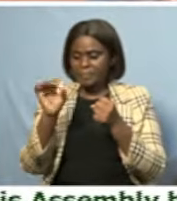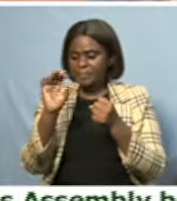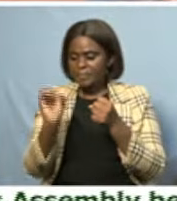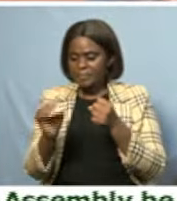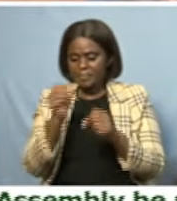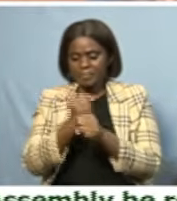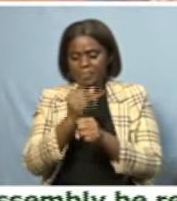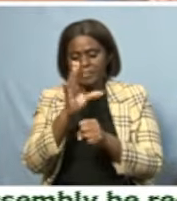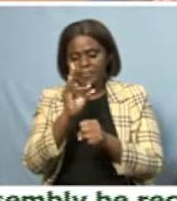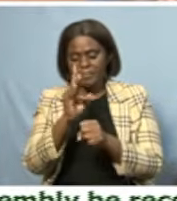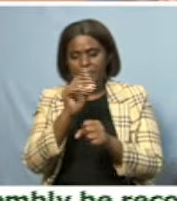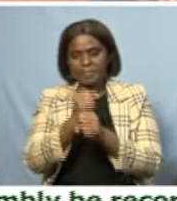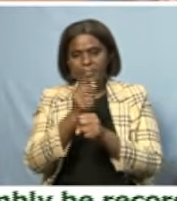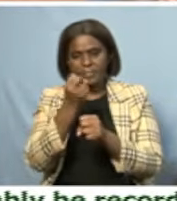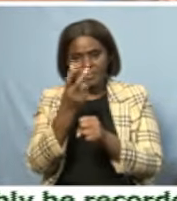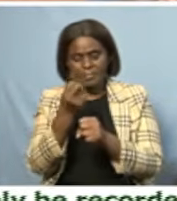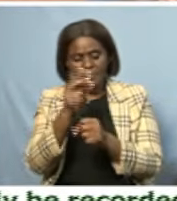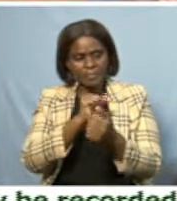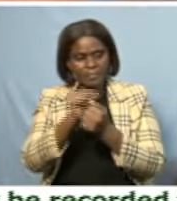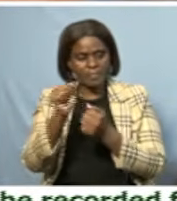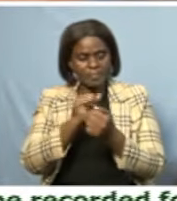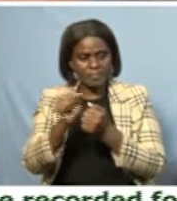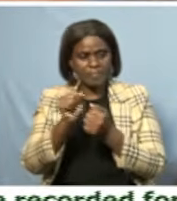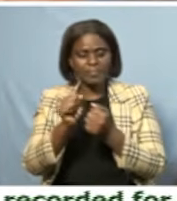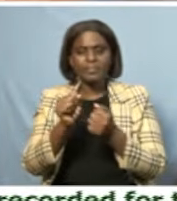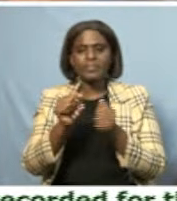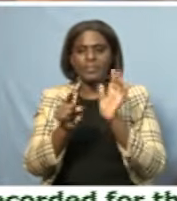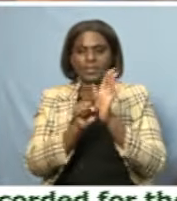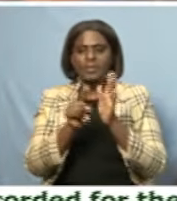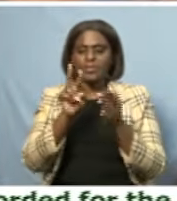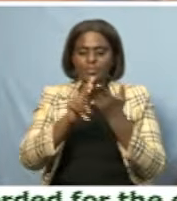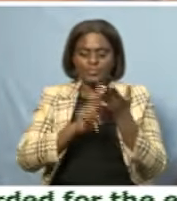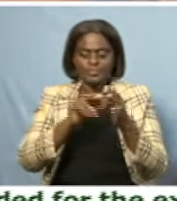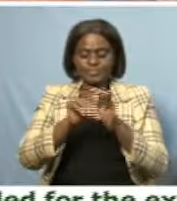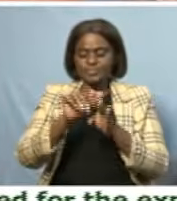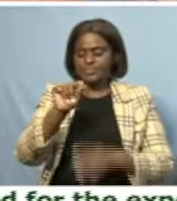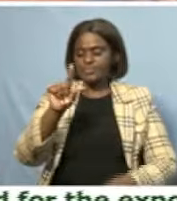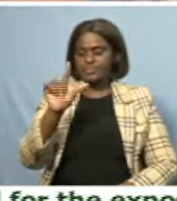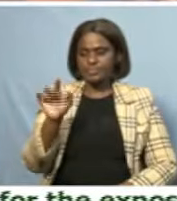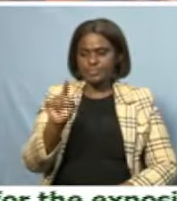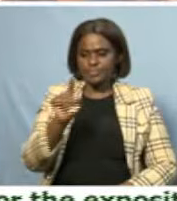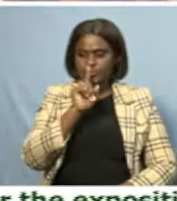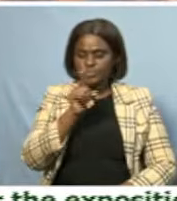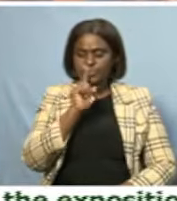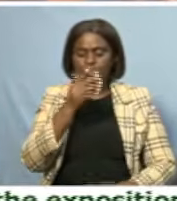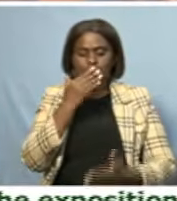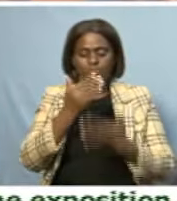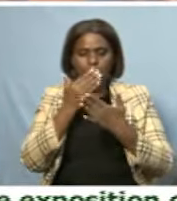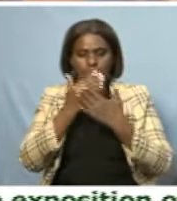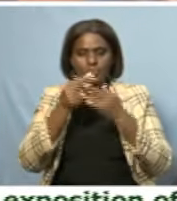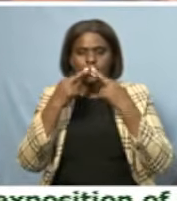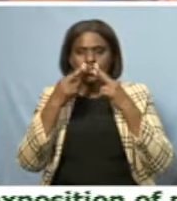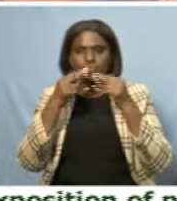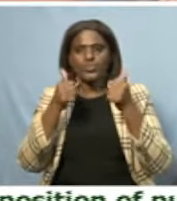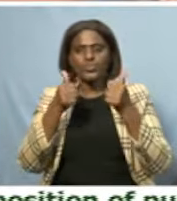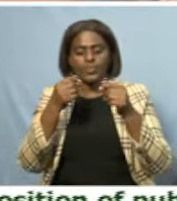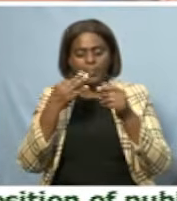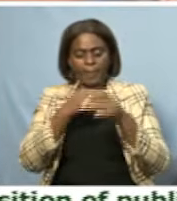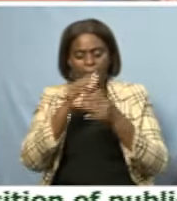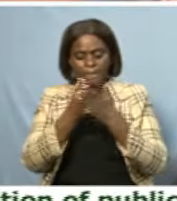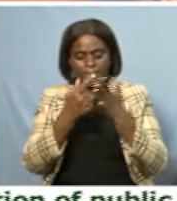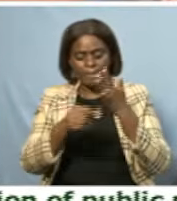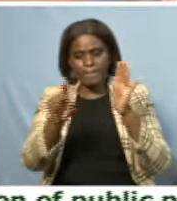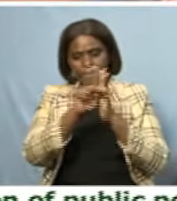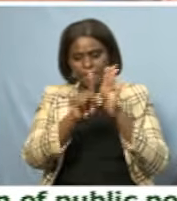grade 12 pass rate recorded in 2025 is a direct outcome of